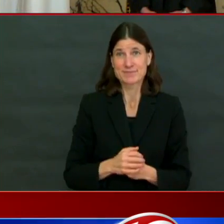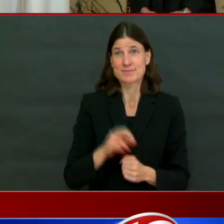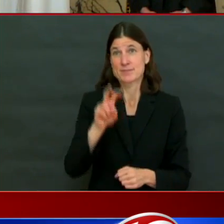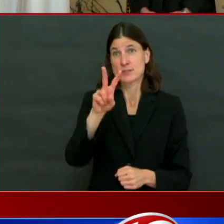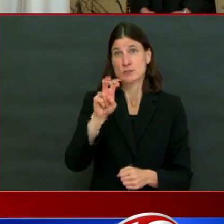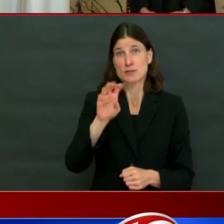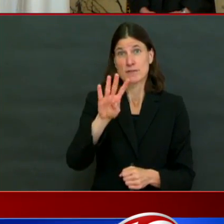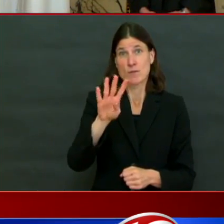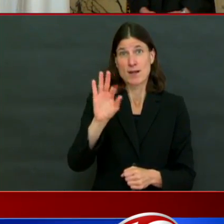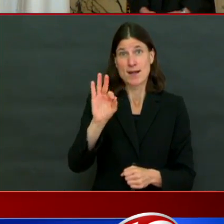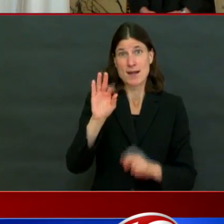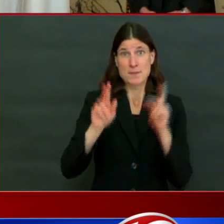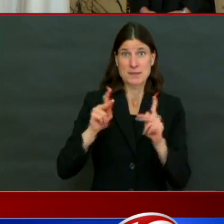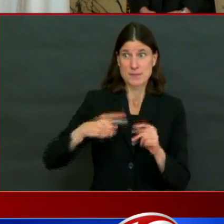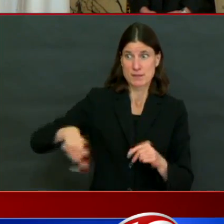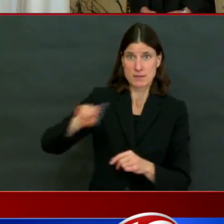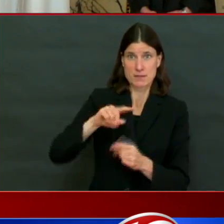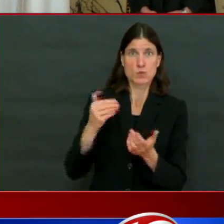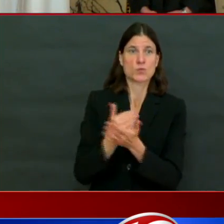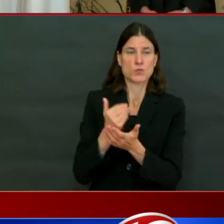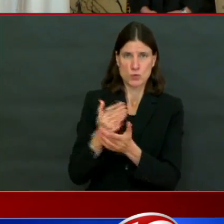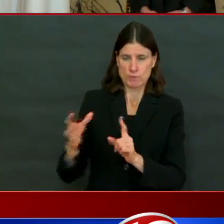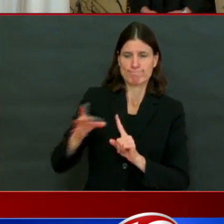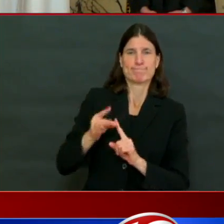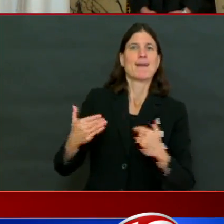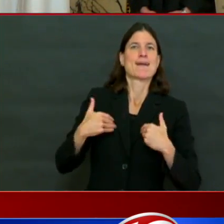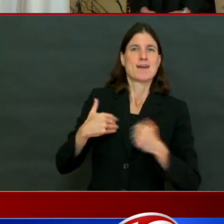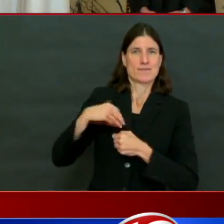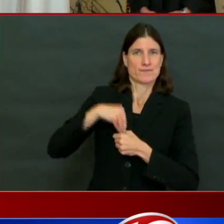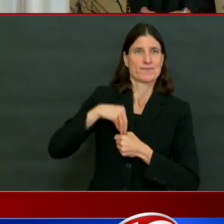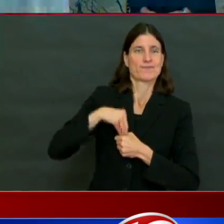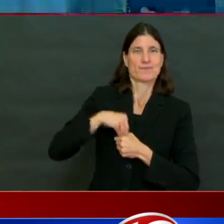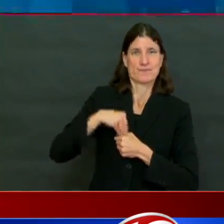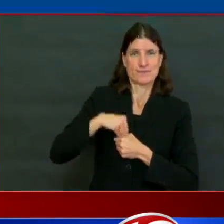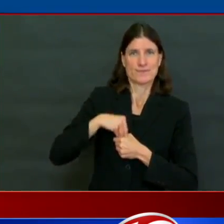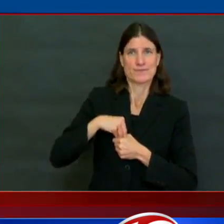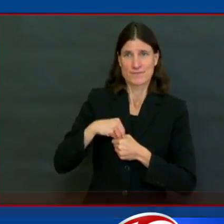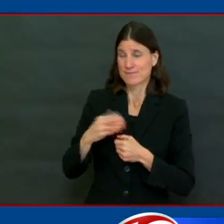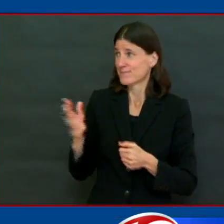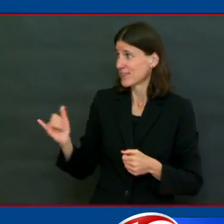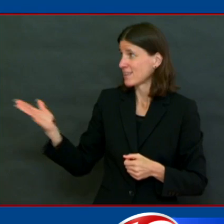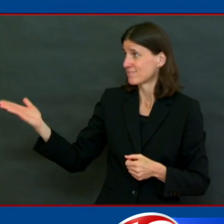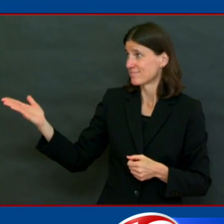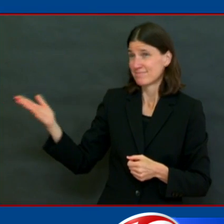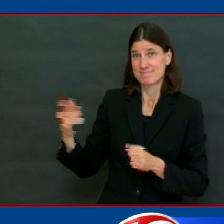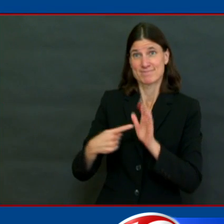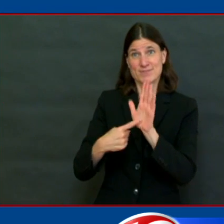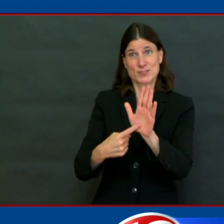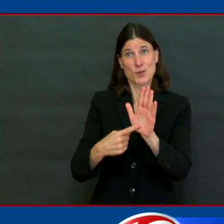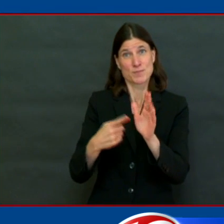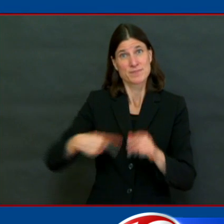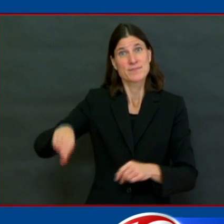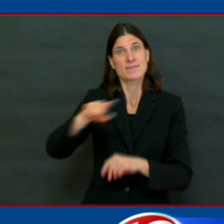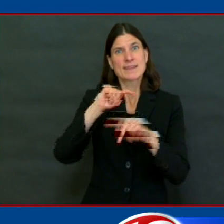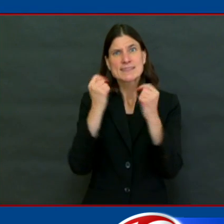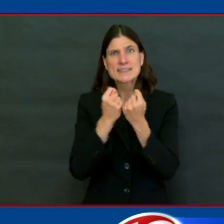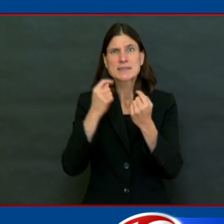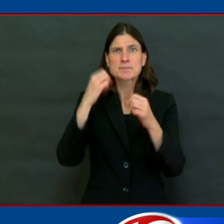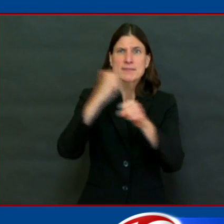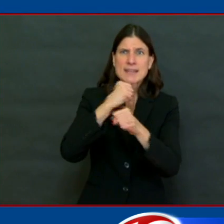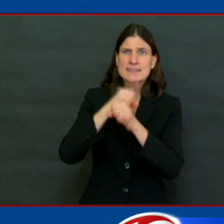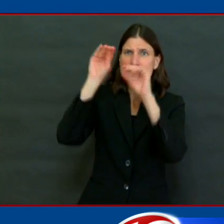249 new cases today. I want to thank the entire team of people that contribute to us evaluating these